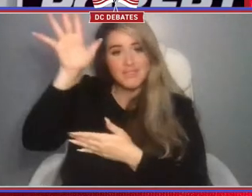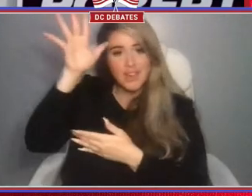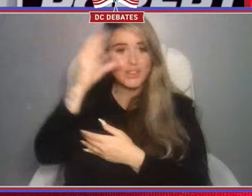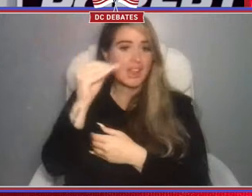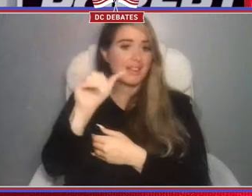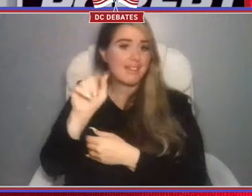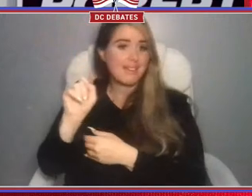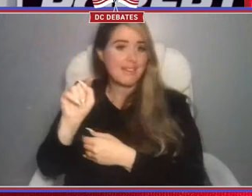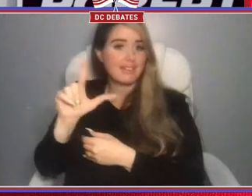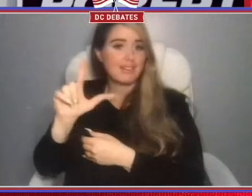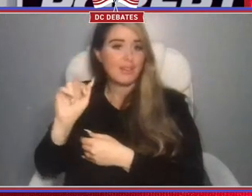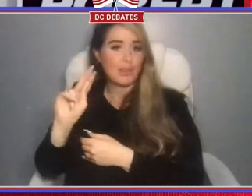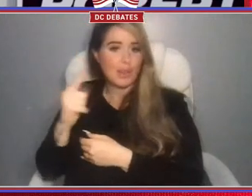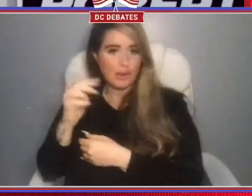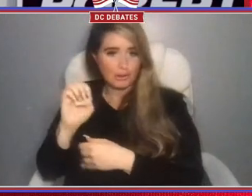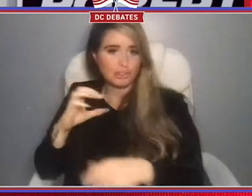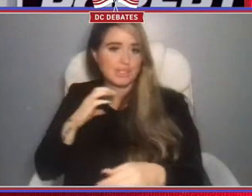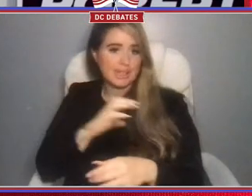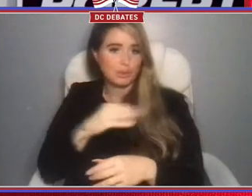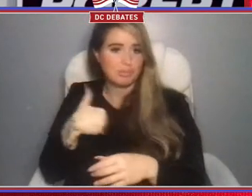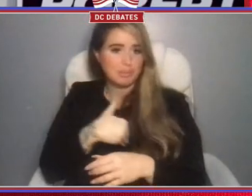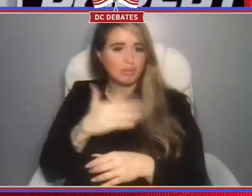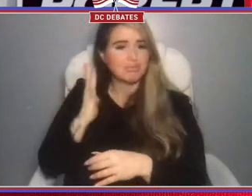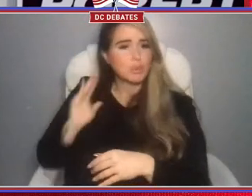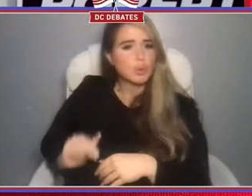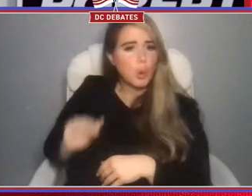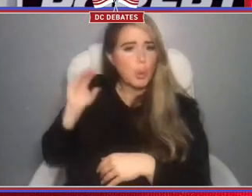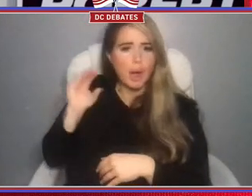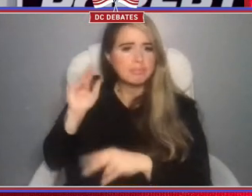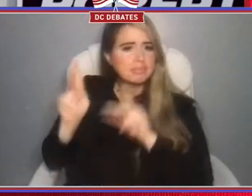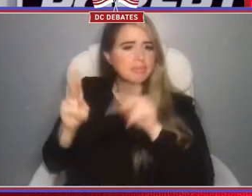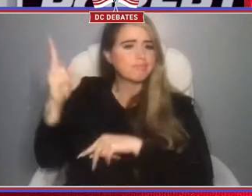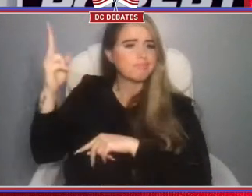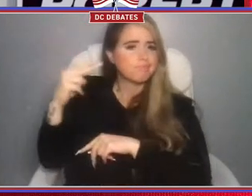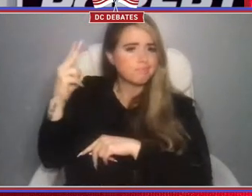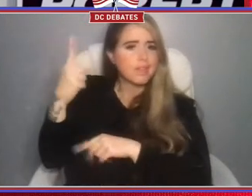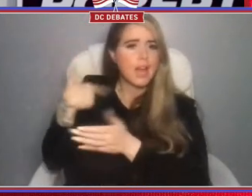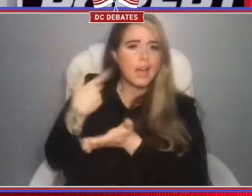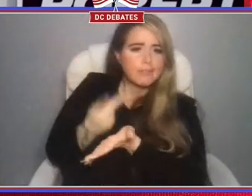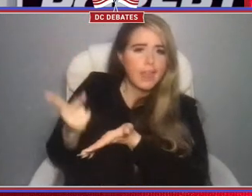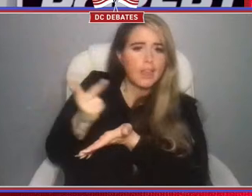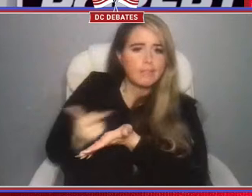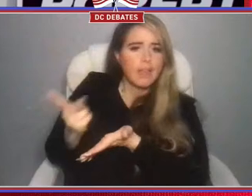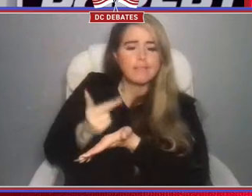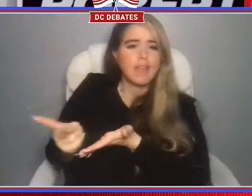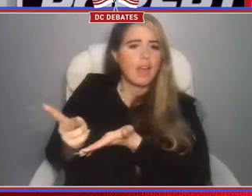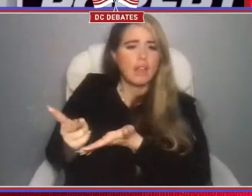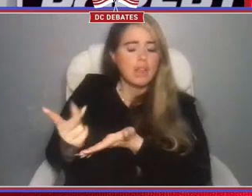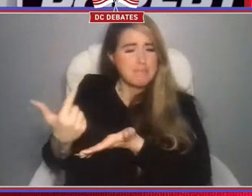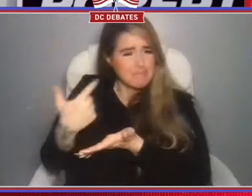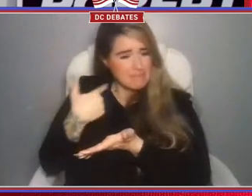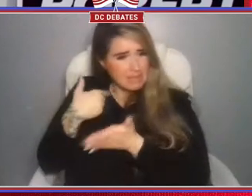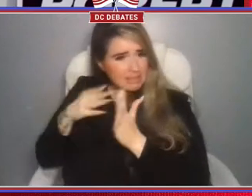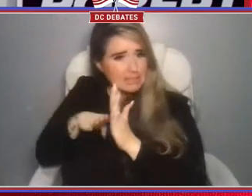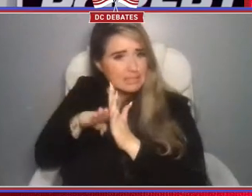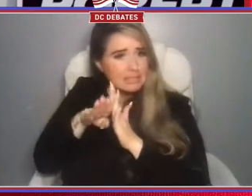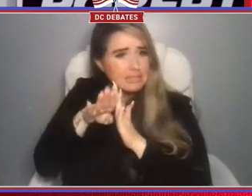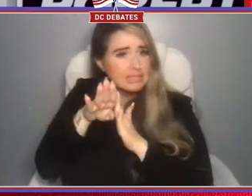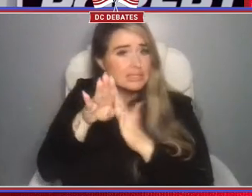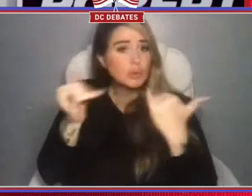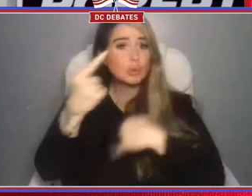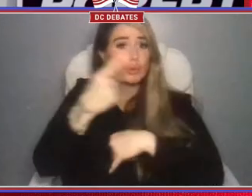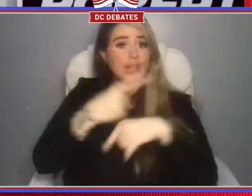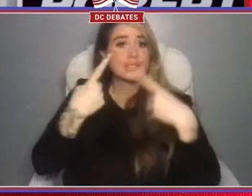was a failing student who most people counted out. To get to where I am today, I had to learn to become a problem